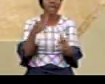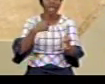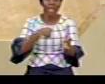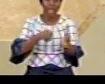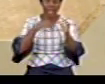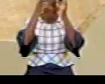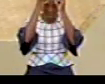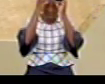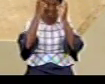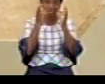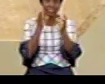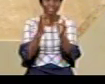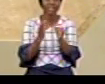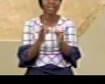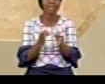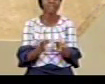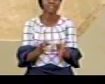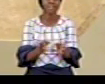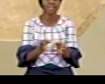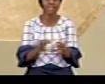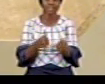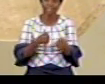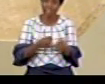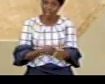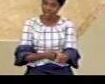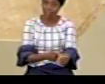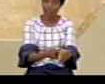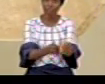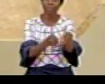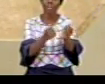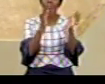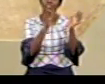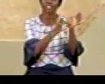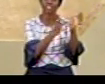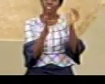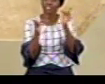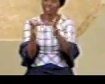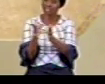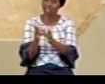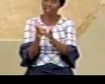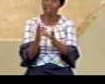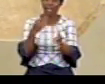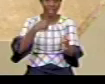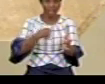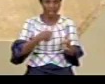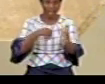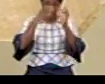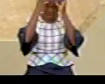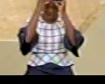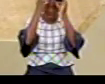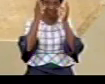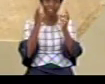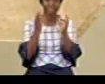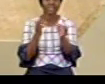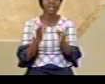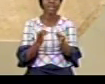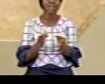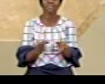Jesus. I have decided to follow Jesus. I have